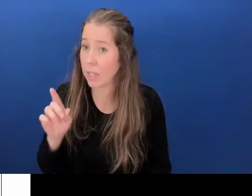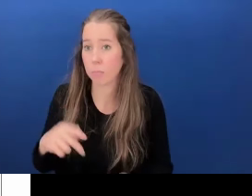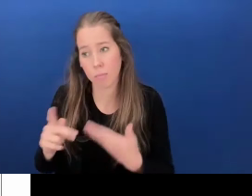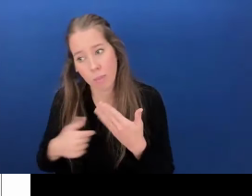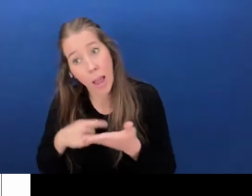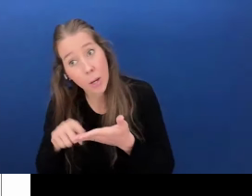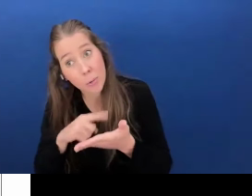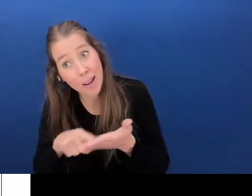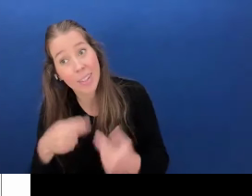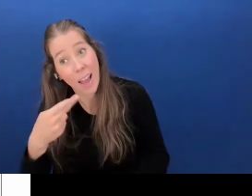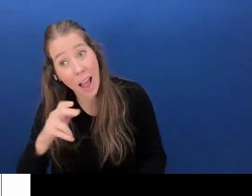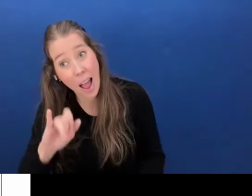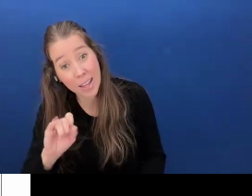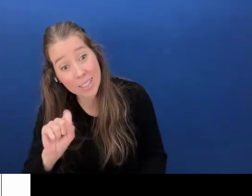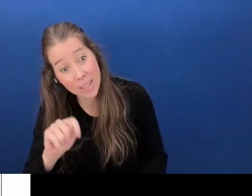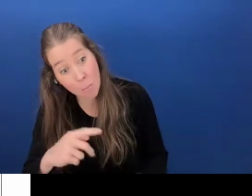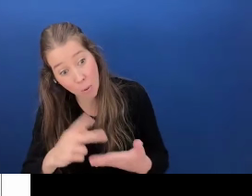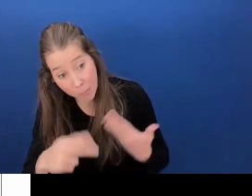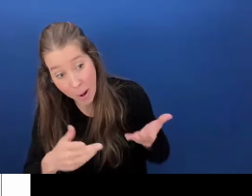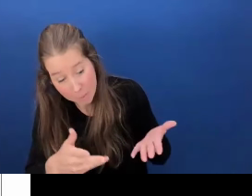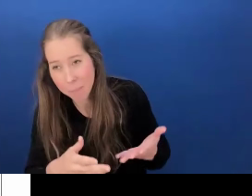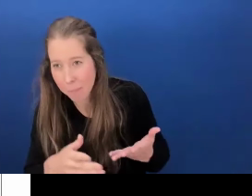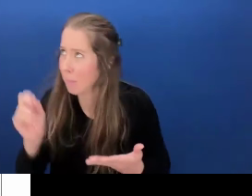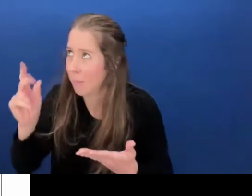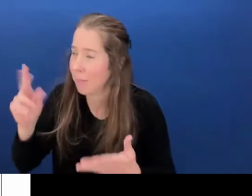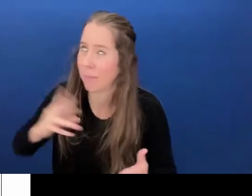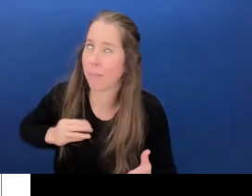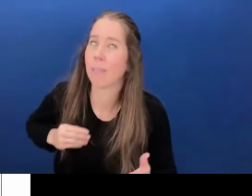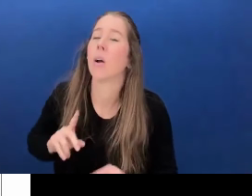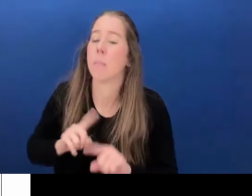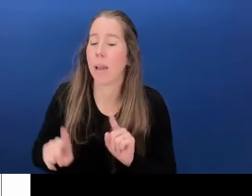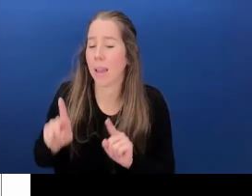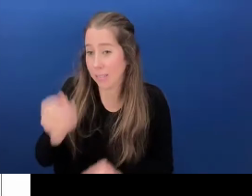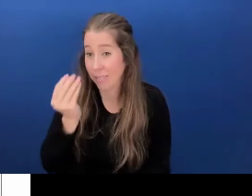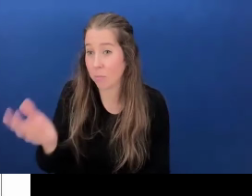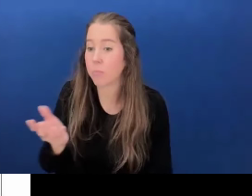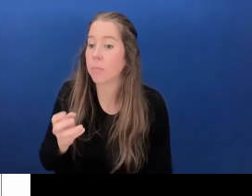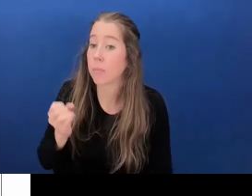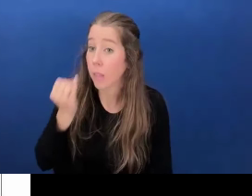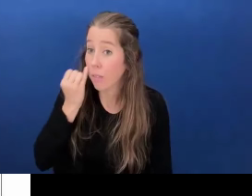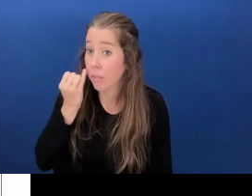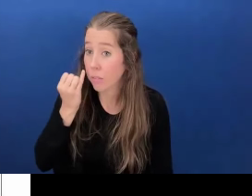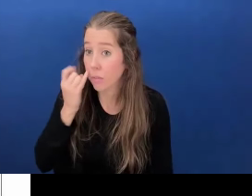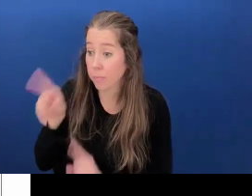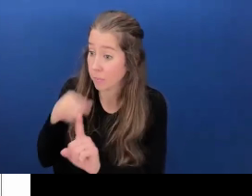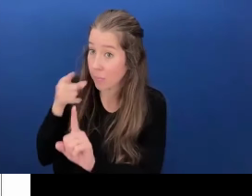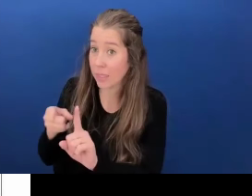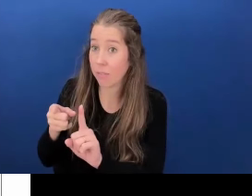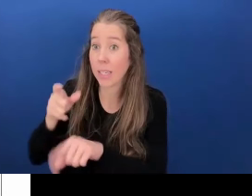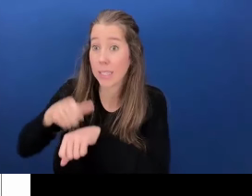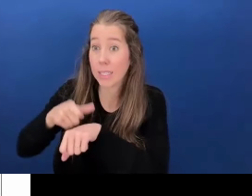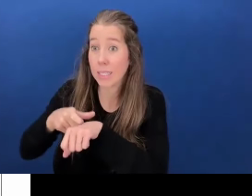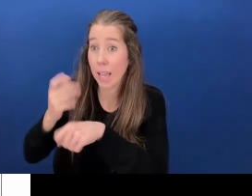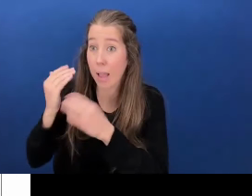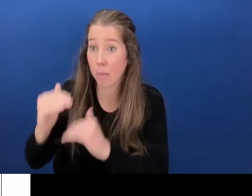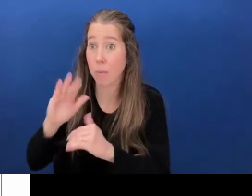It's the HiSET program here, but I had to let him know, like, if you're getting a certain amount of time that they're still paying you at